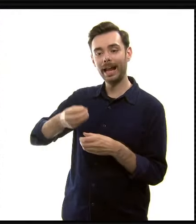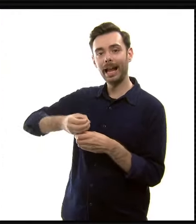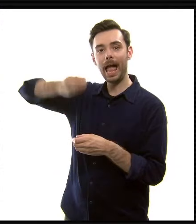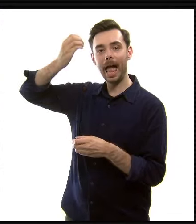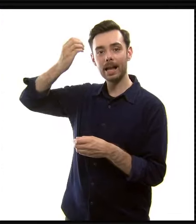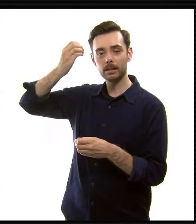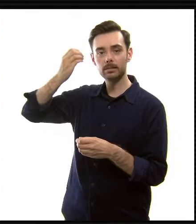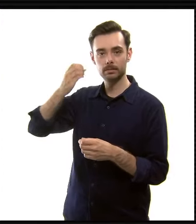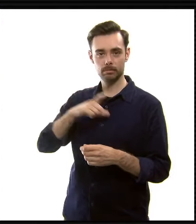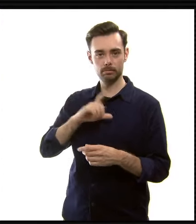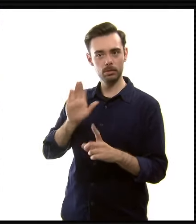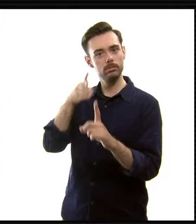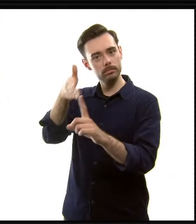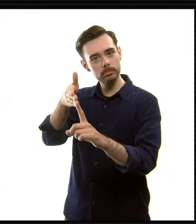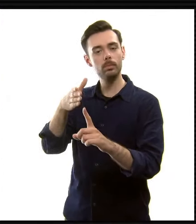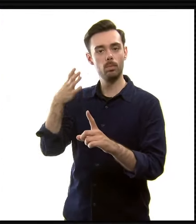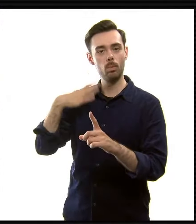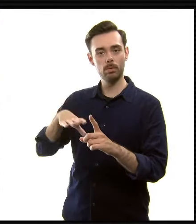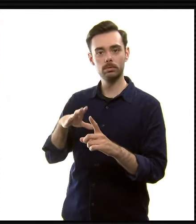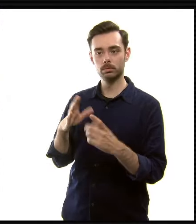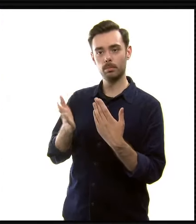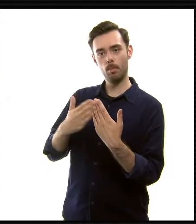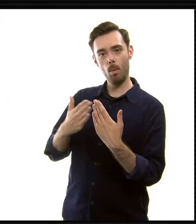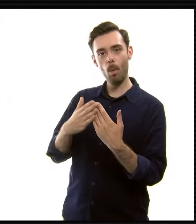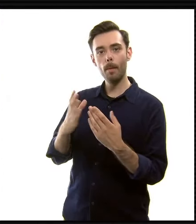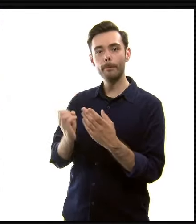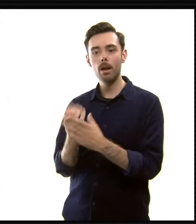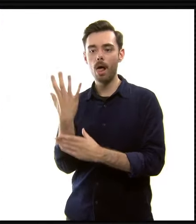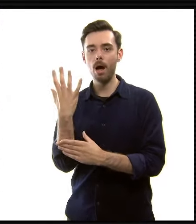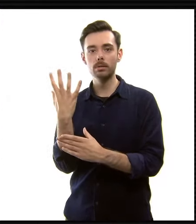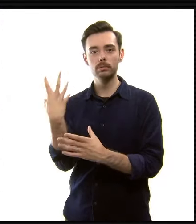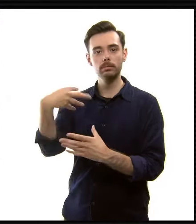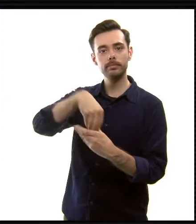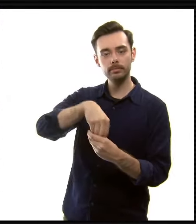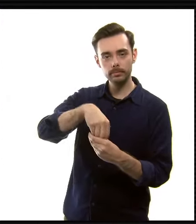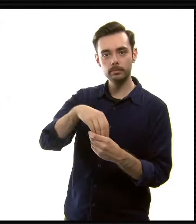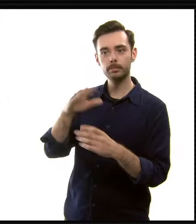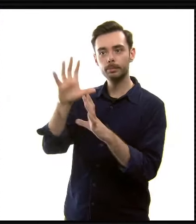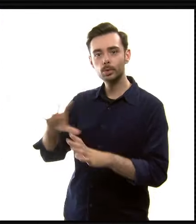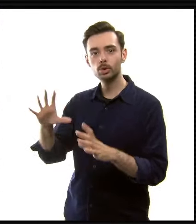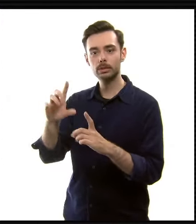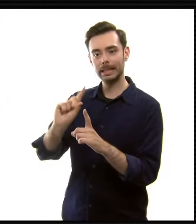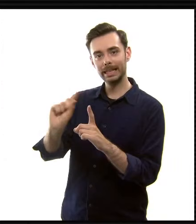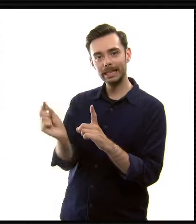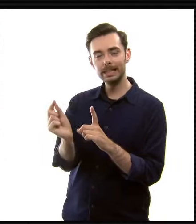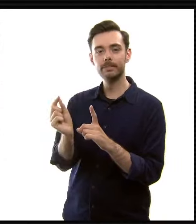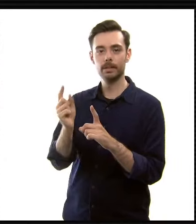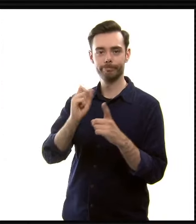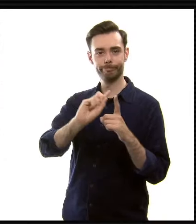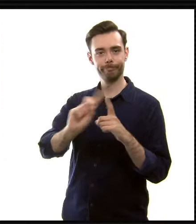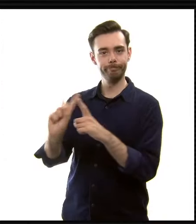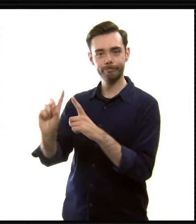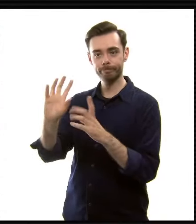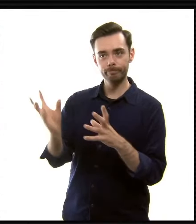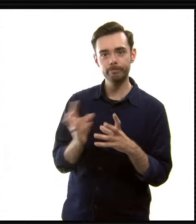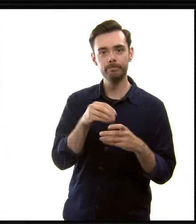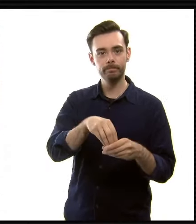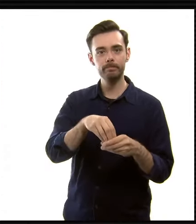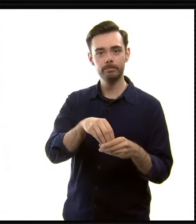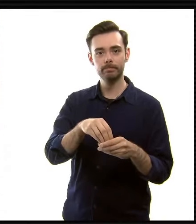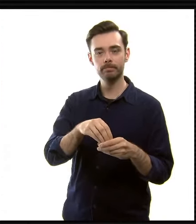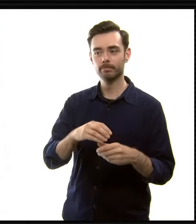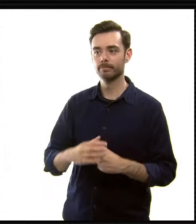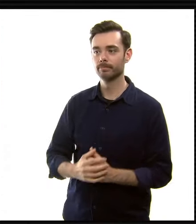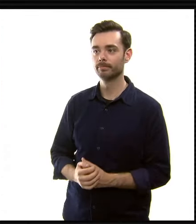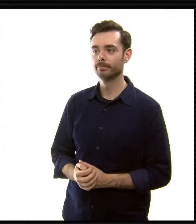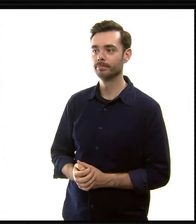plant-based materials used to create LEGO botanical pieces such as bushes, leaves, and many minifigure accessories. Now, half